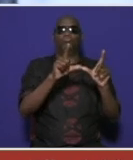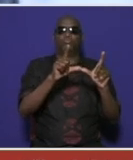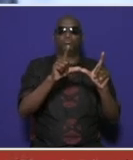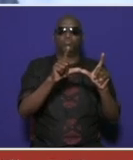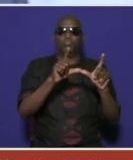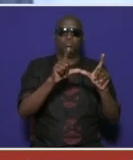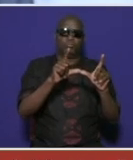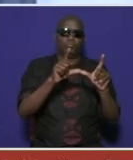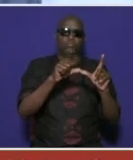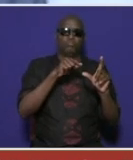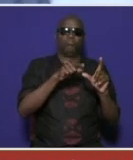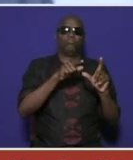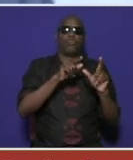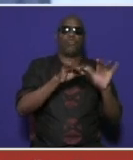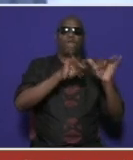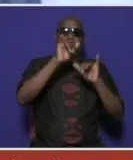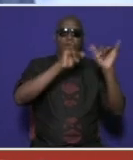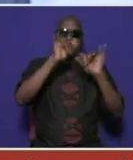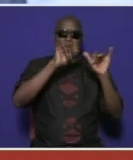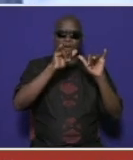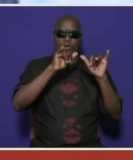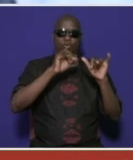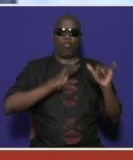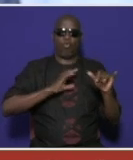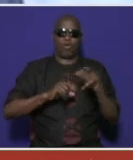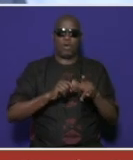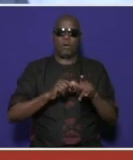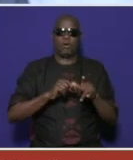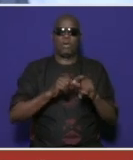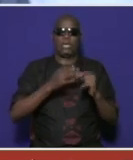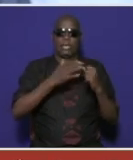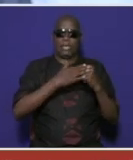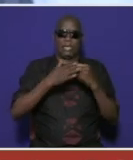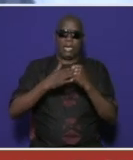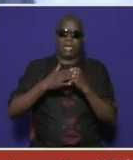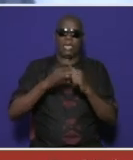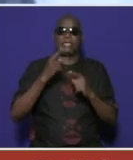giving it to foreigners, that land, for a lease of 99 years.